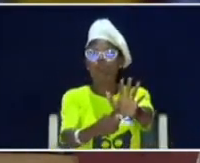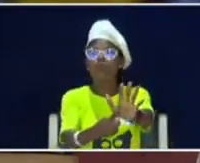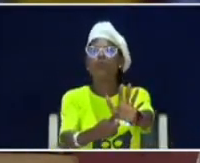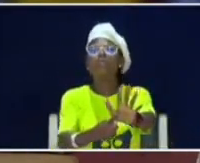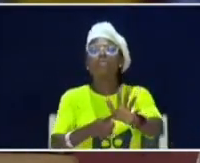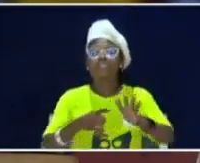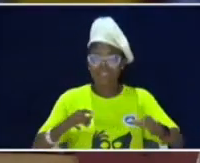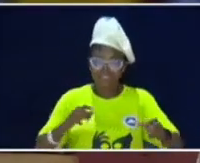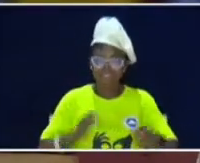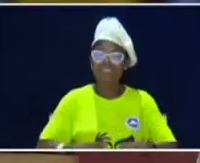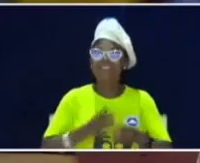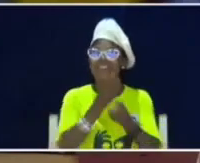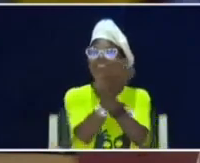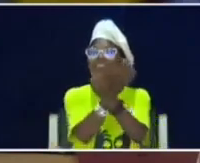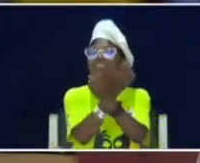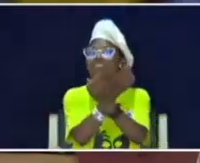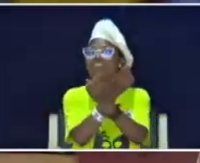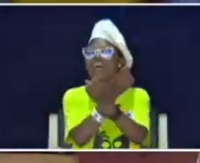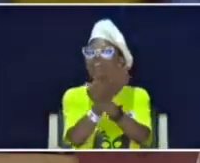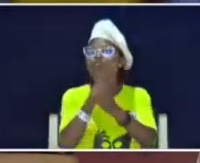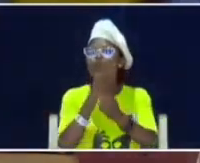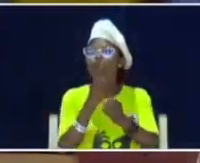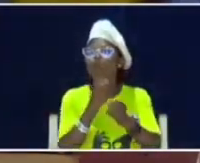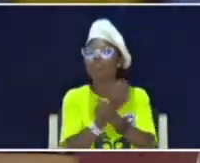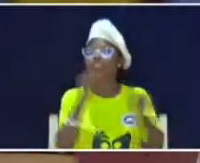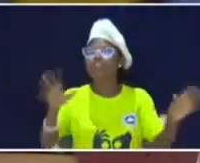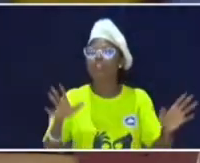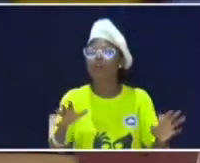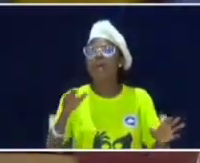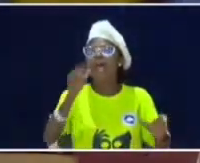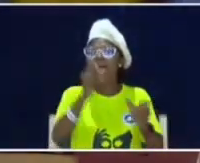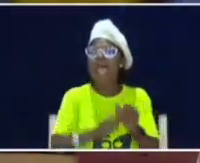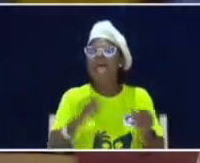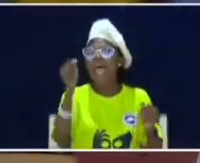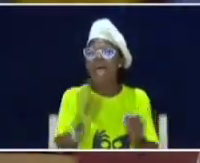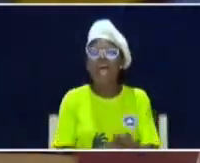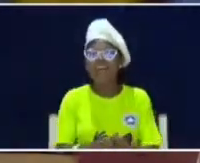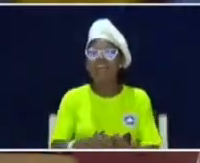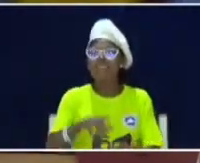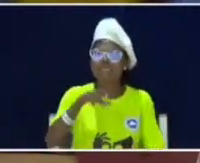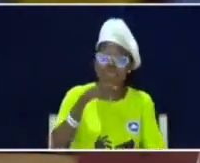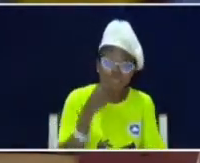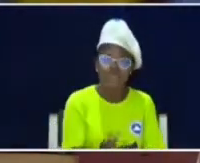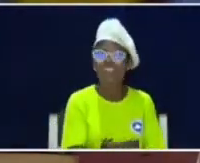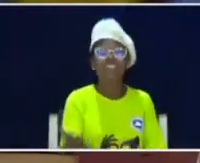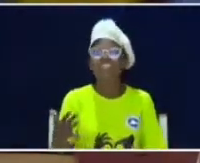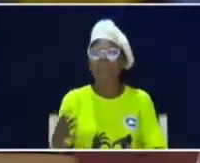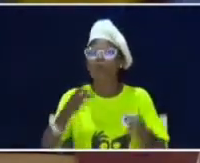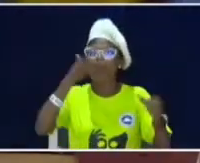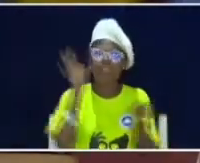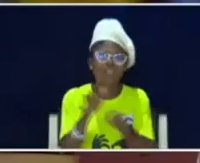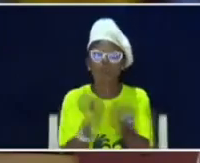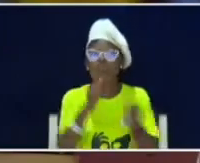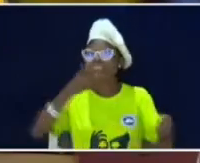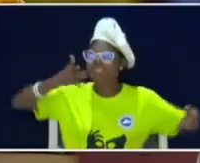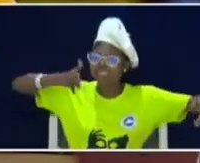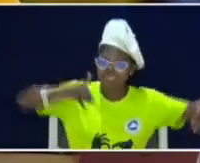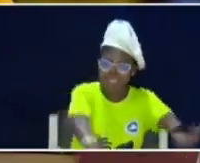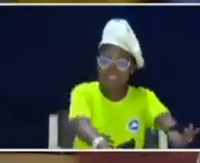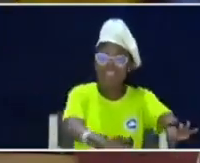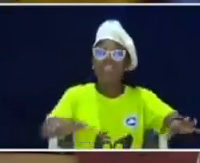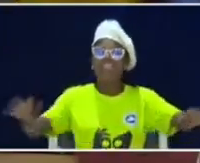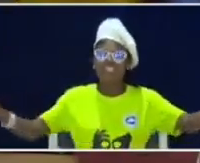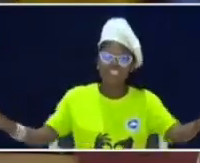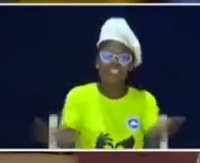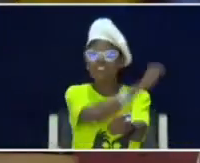today, every covenant of death, every appointment with death against your life is overruled in